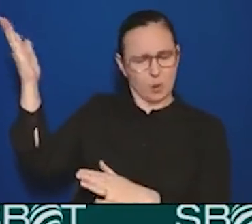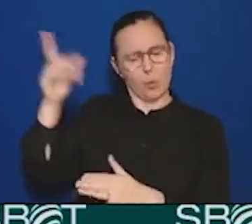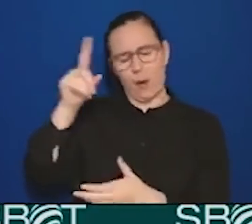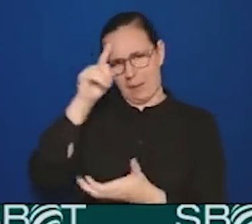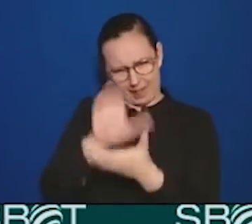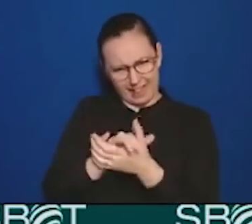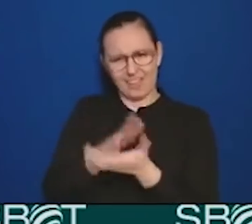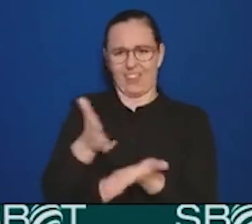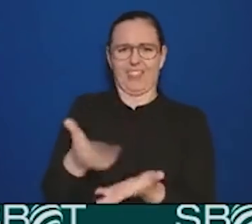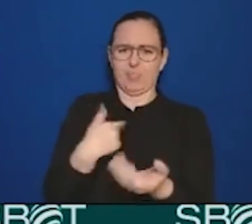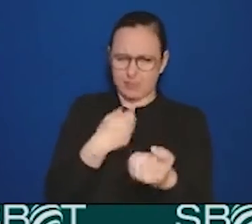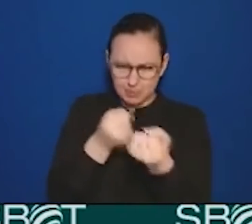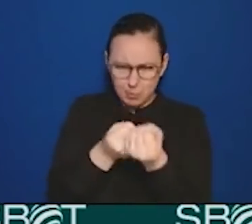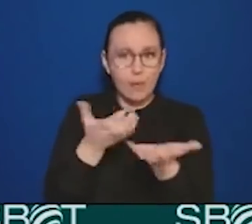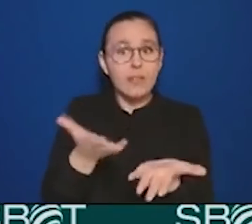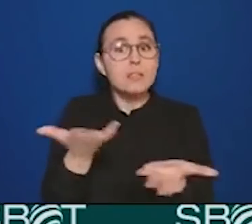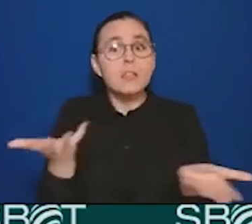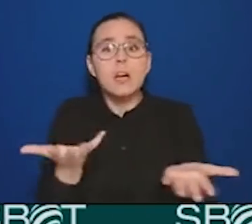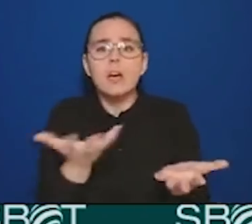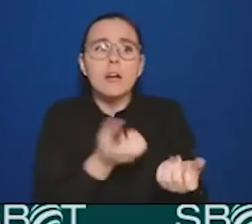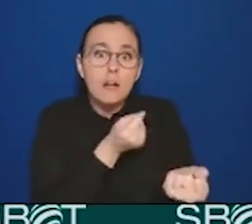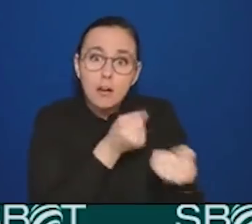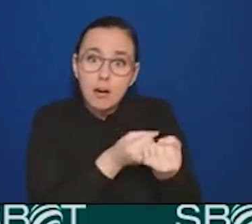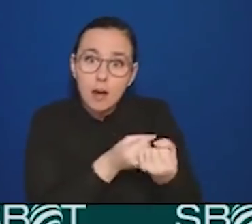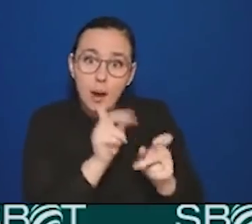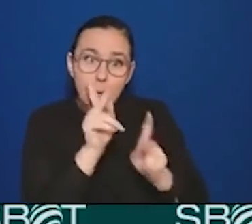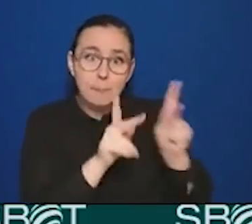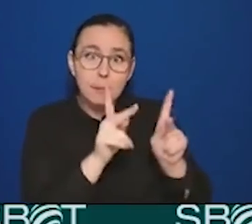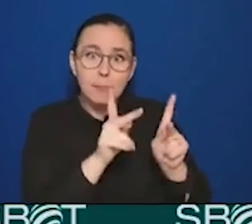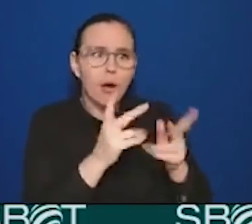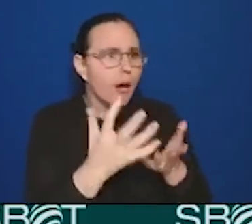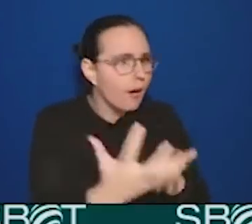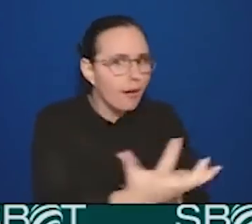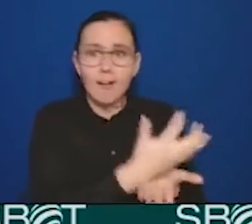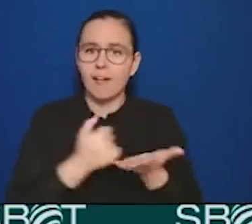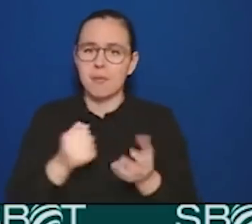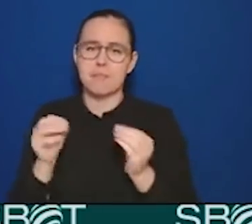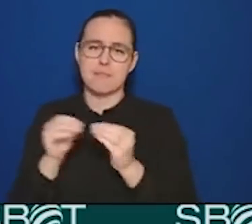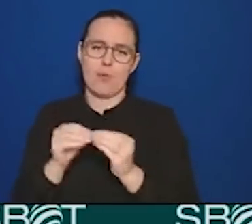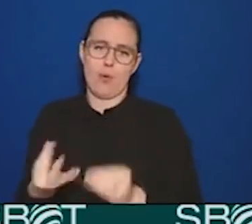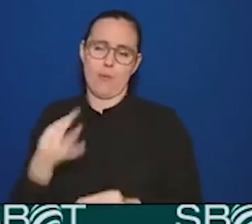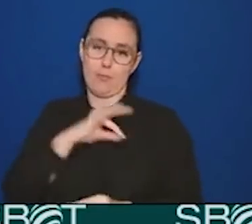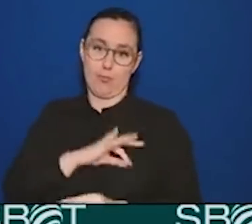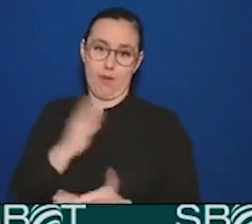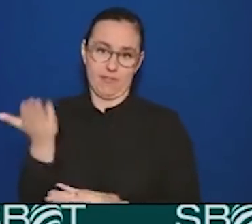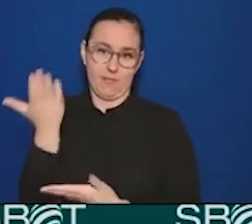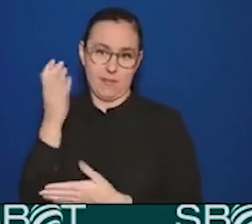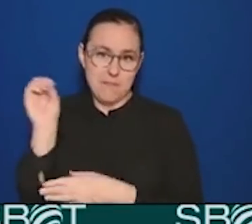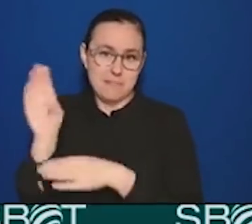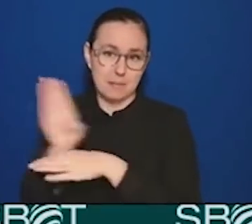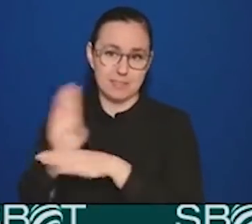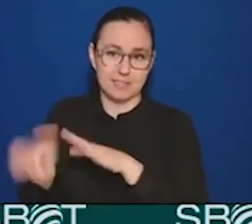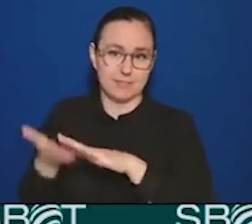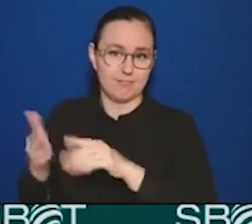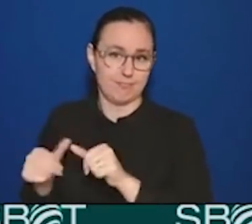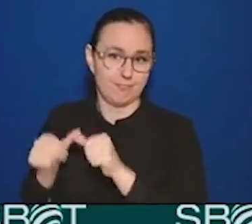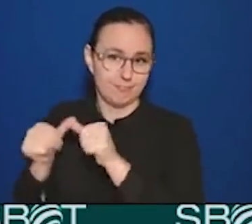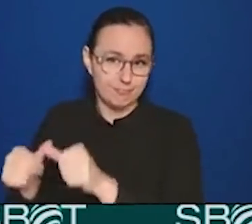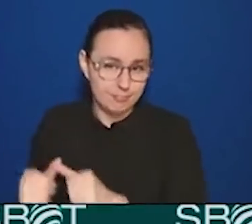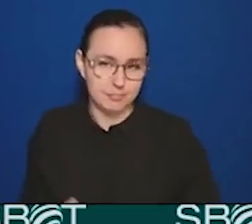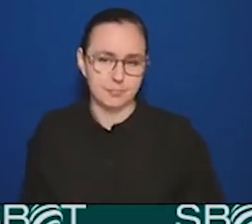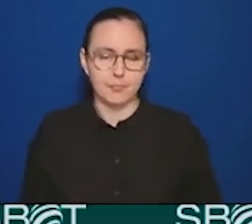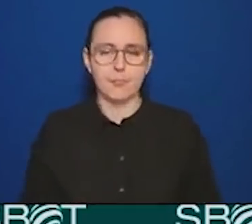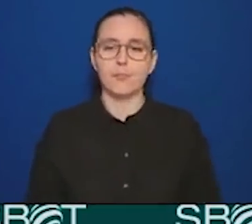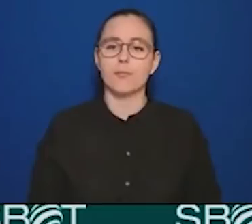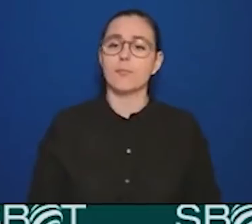bottom line for businesses. It's true that responsible firms already pay sick leave,